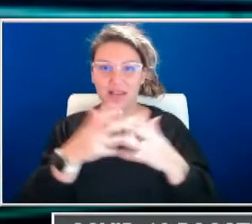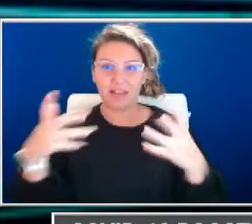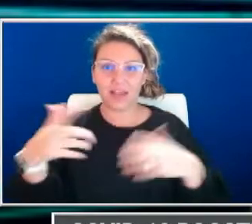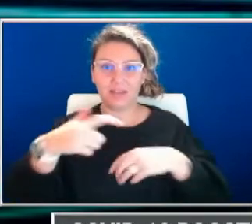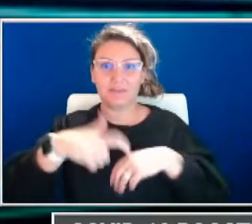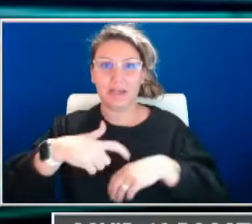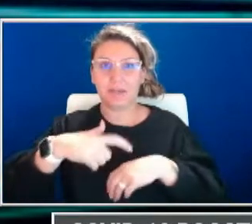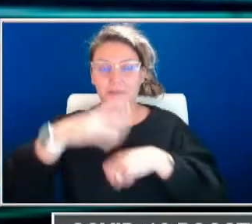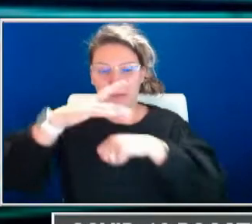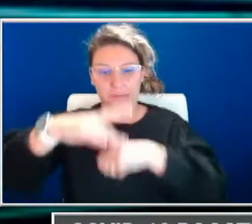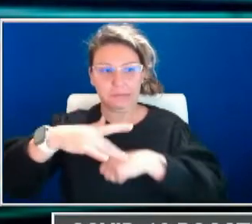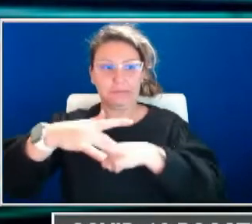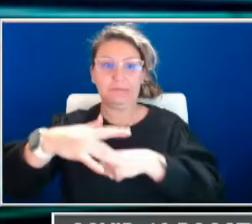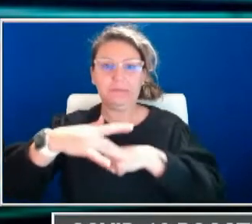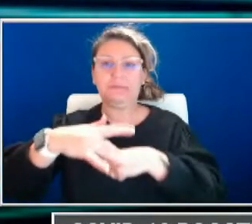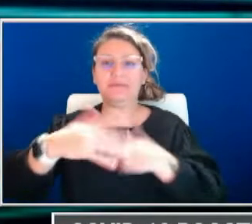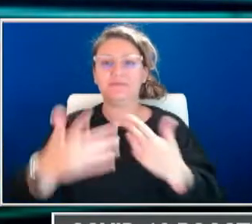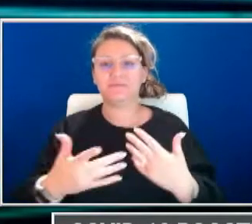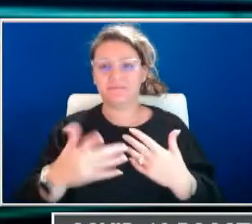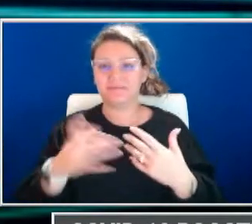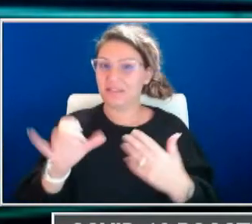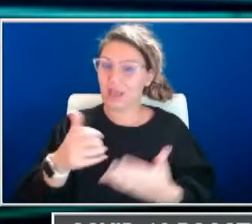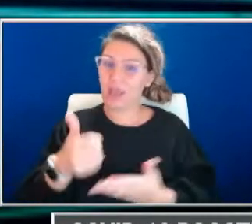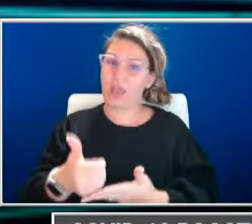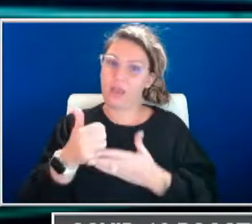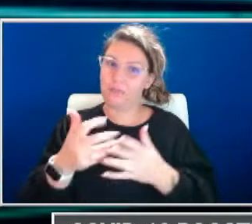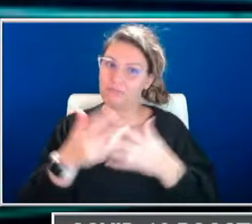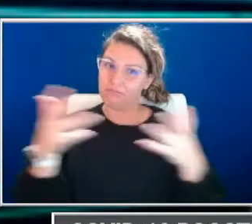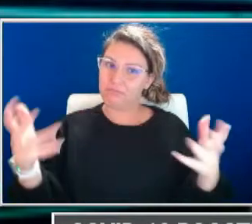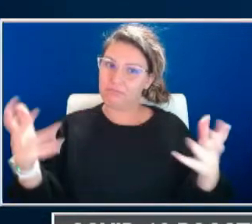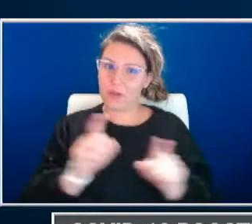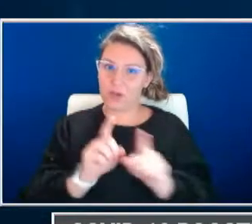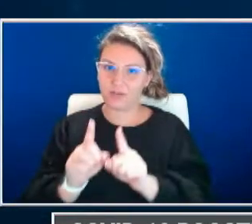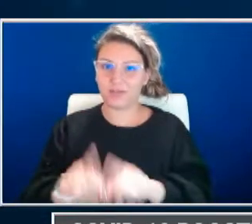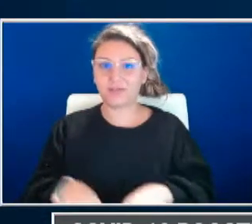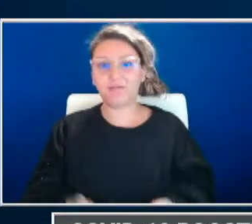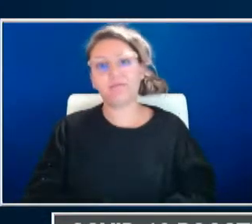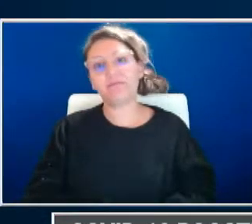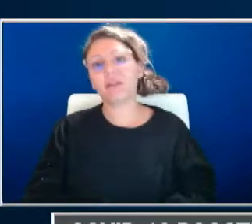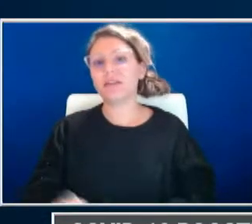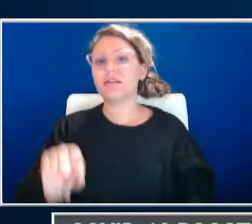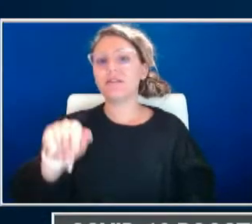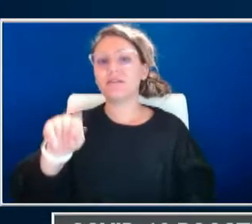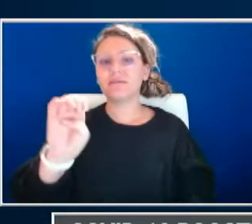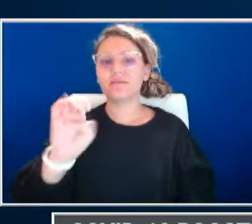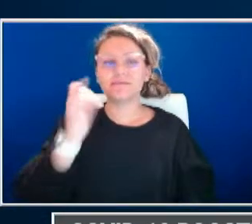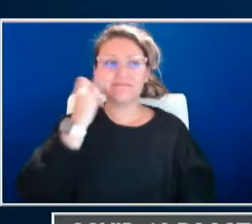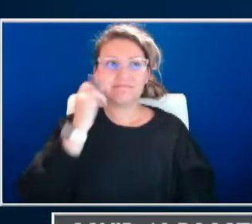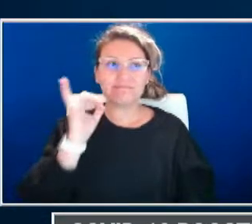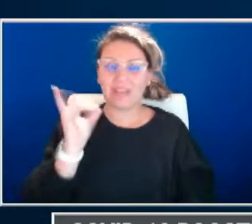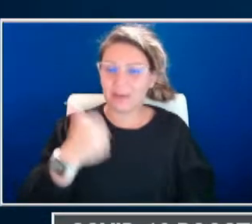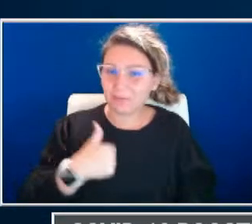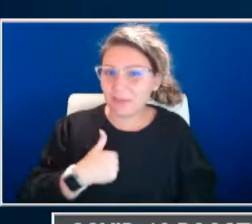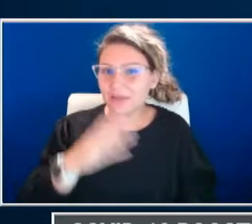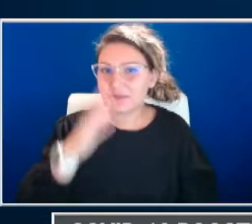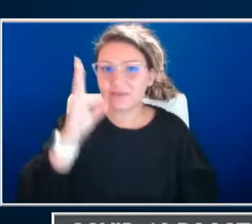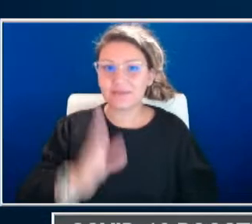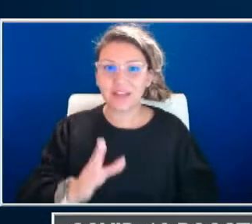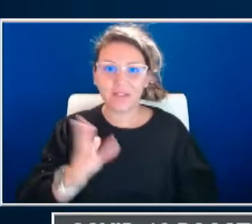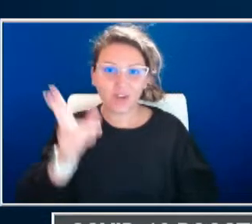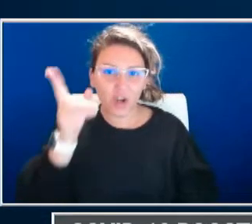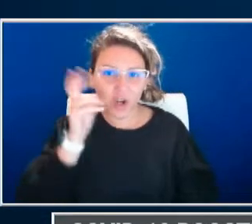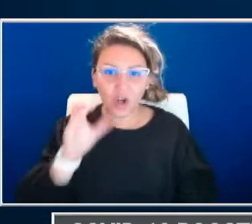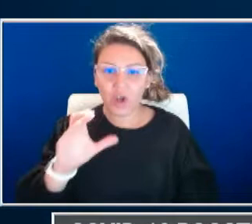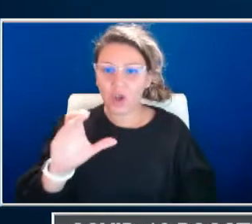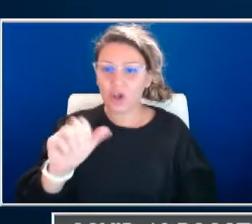it, so that helped a lot. Vince, if you're like me or like a lot of people, I had never heard of CAR T therapy. What